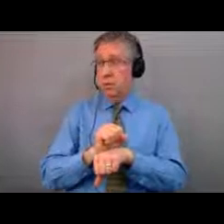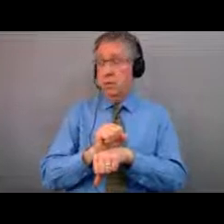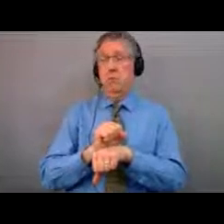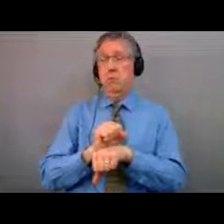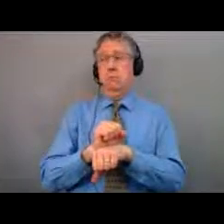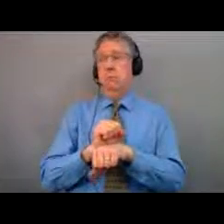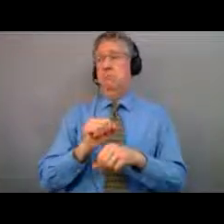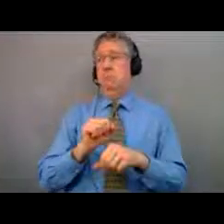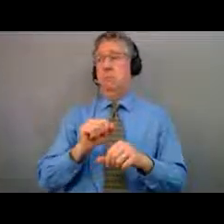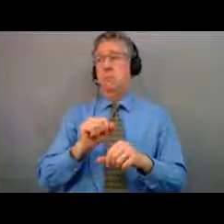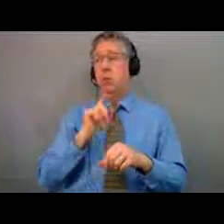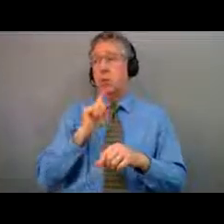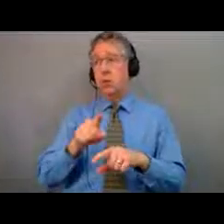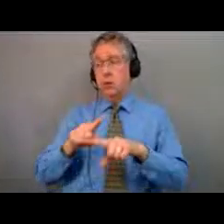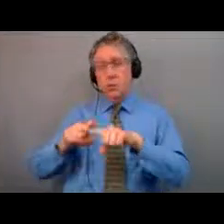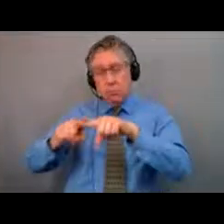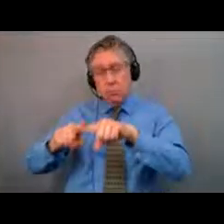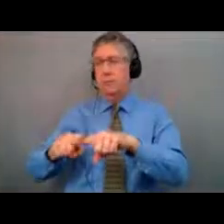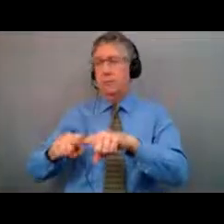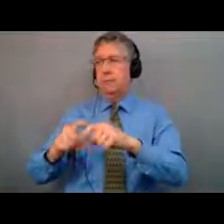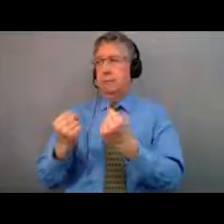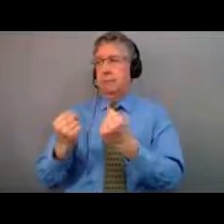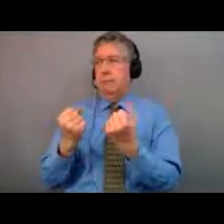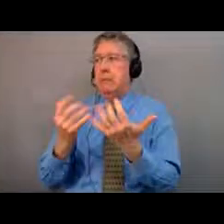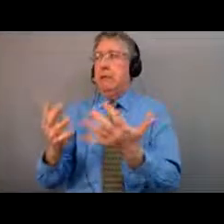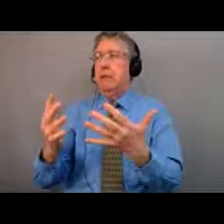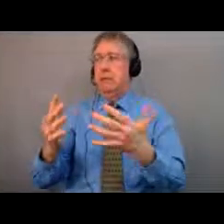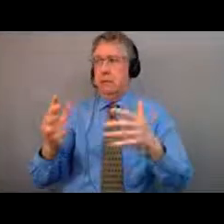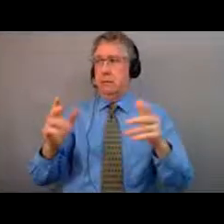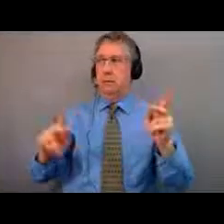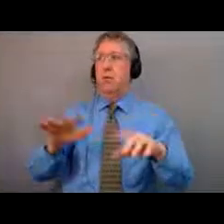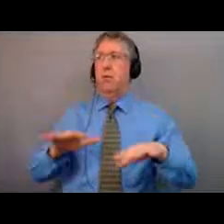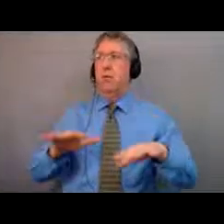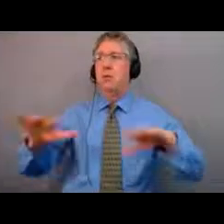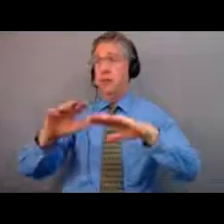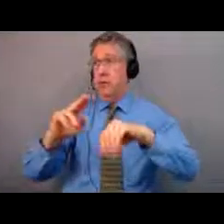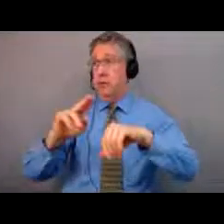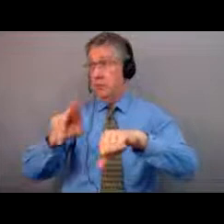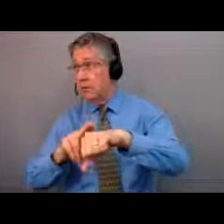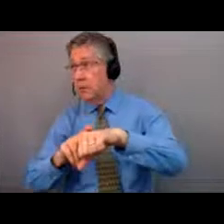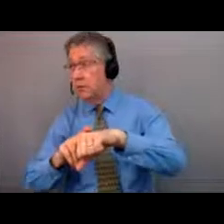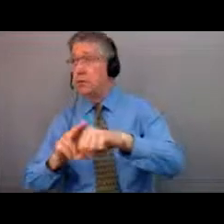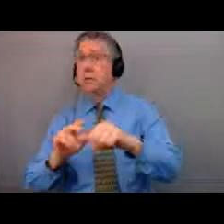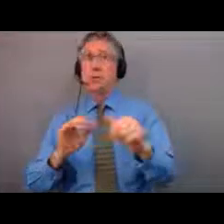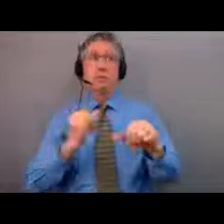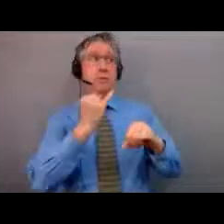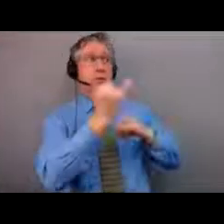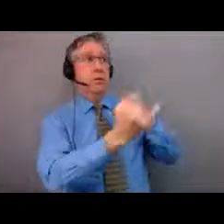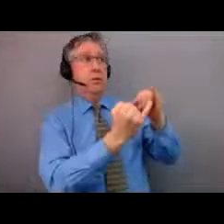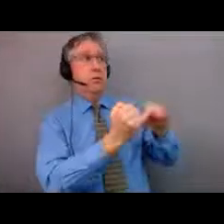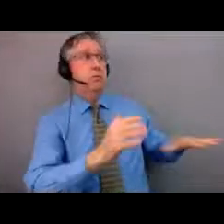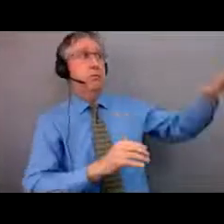of many people nationally and internationally, but particularly